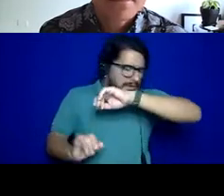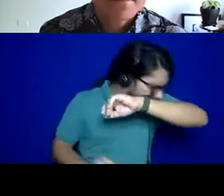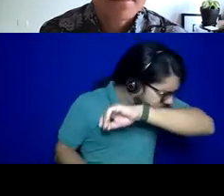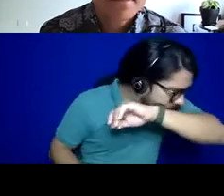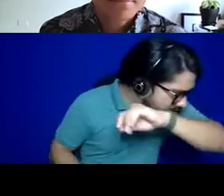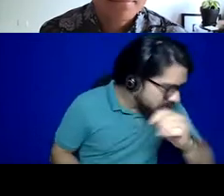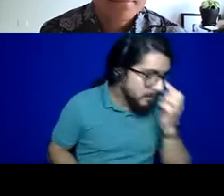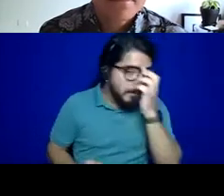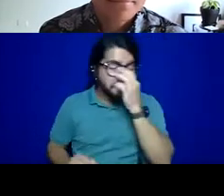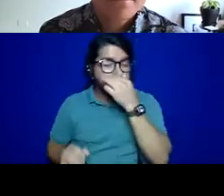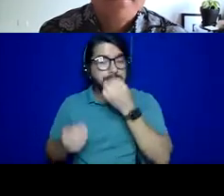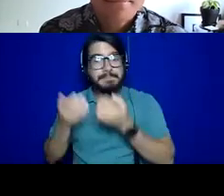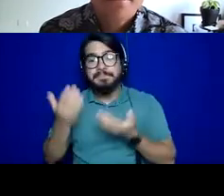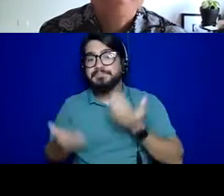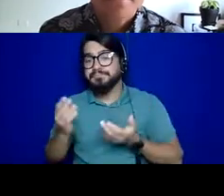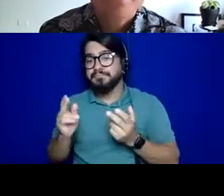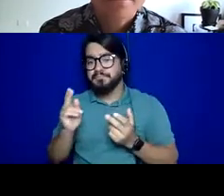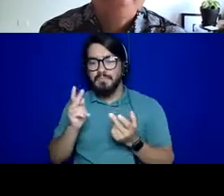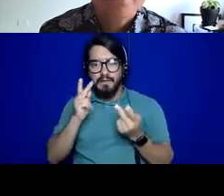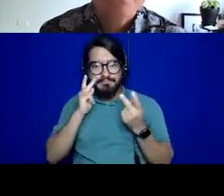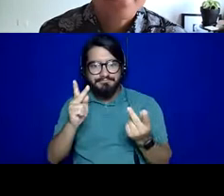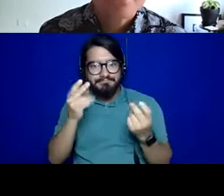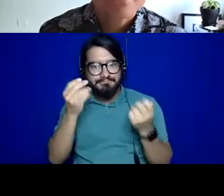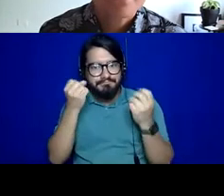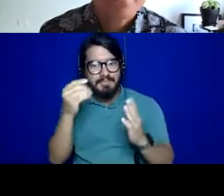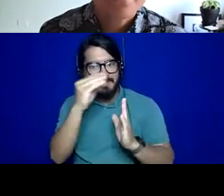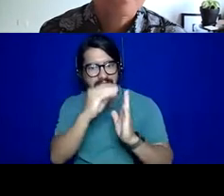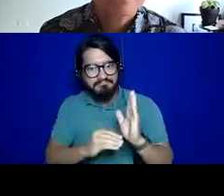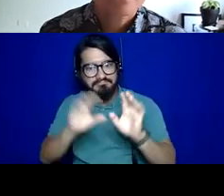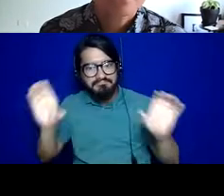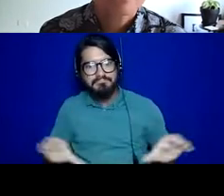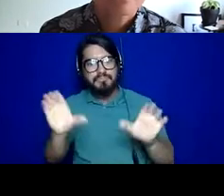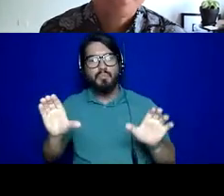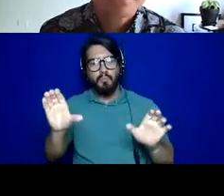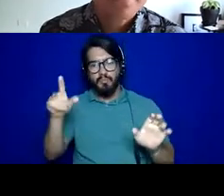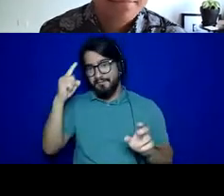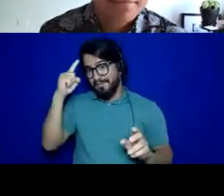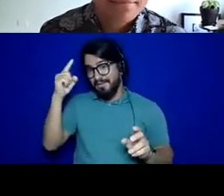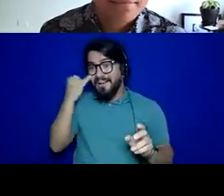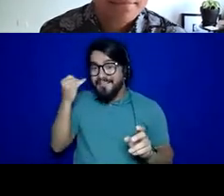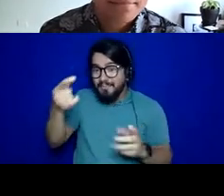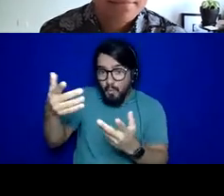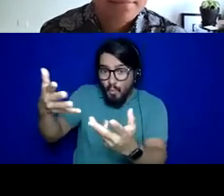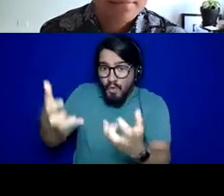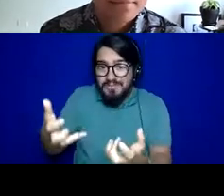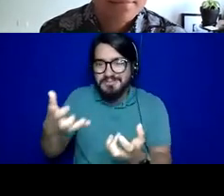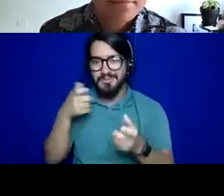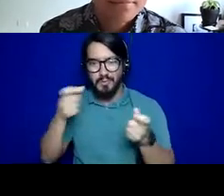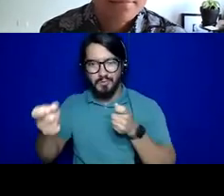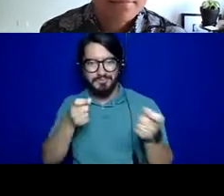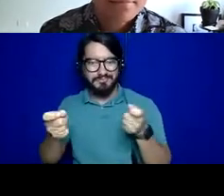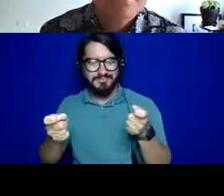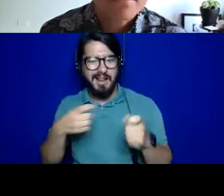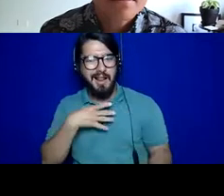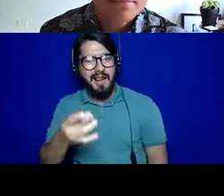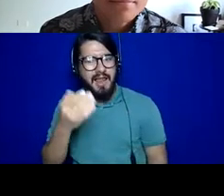it's like, well, there's actually a lot of different hacks and things you can do if you want to. So I like how you approach this